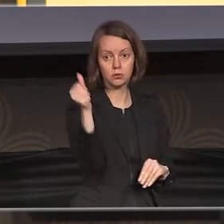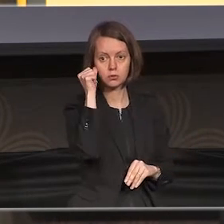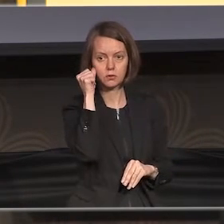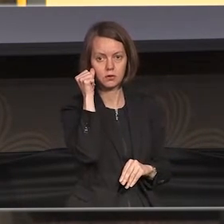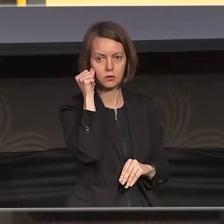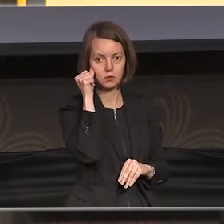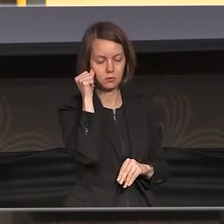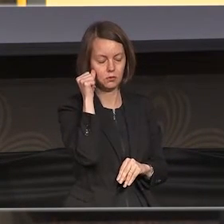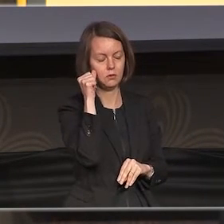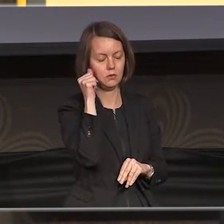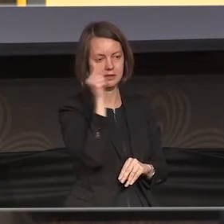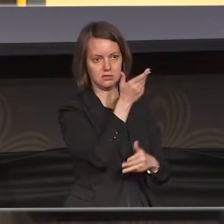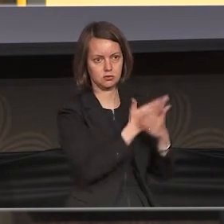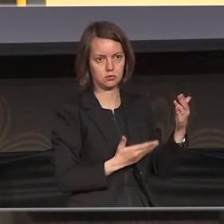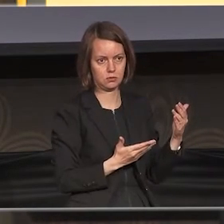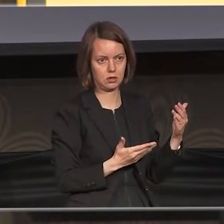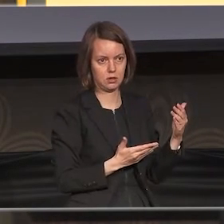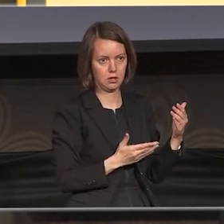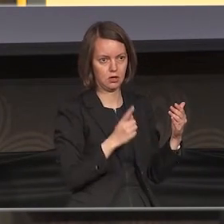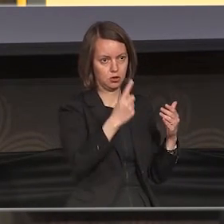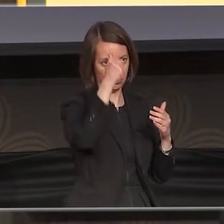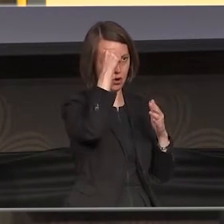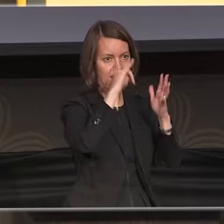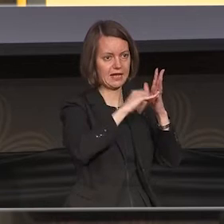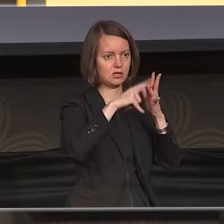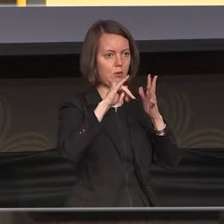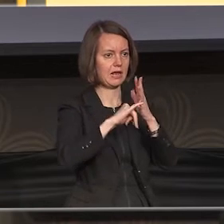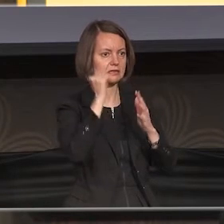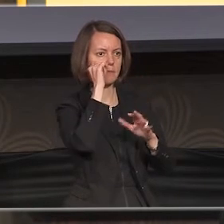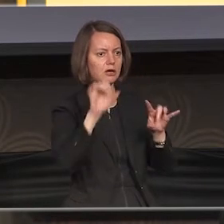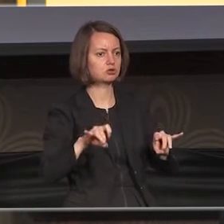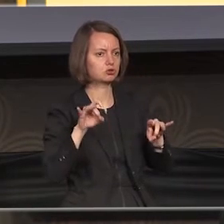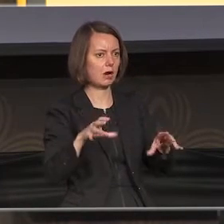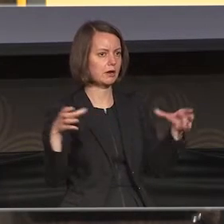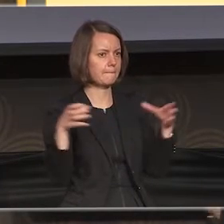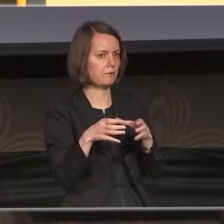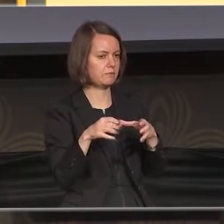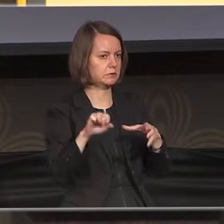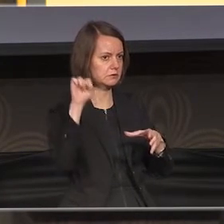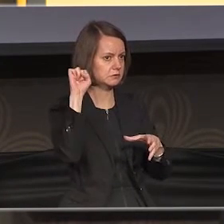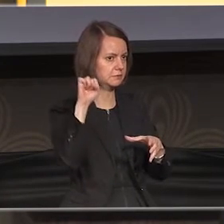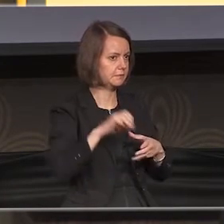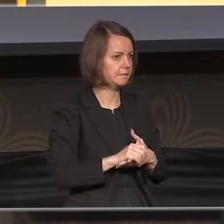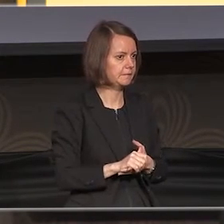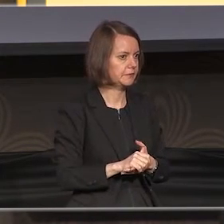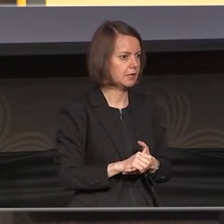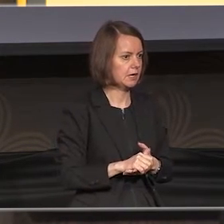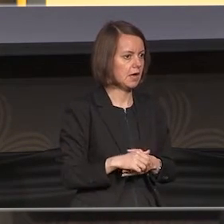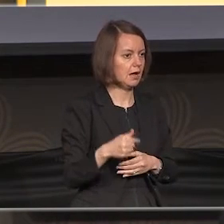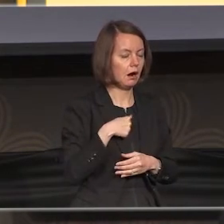with, or at least heard of, the SOS Black Australia movement, and this new need to